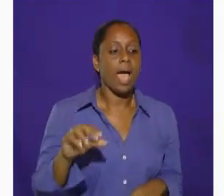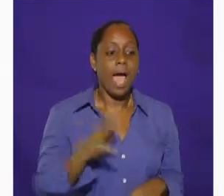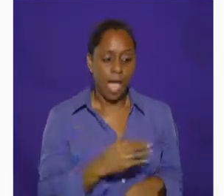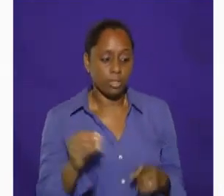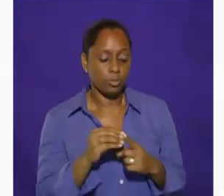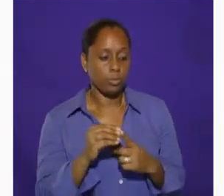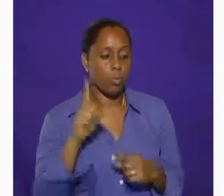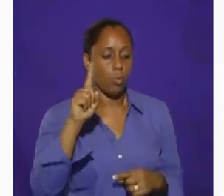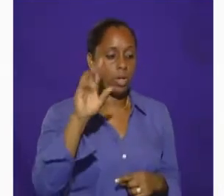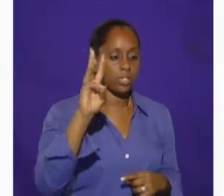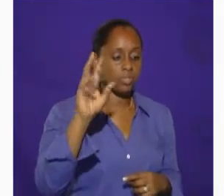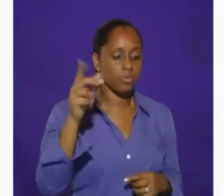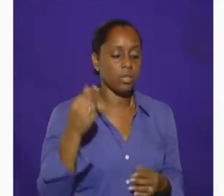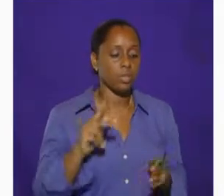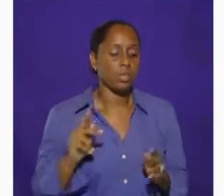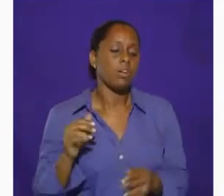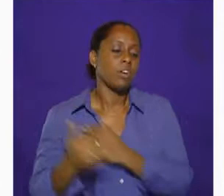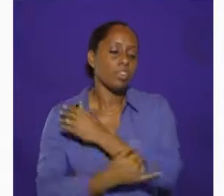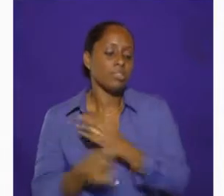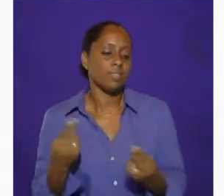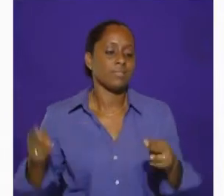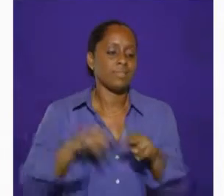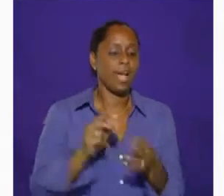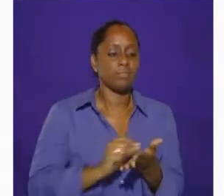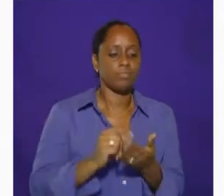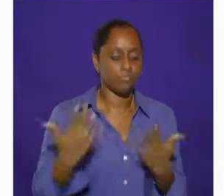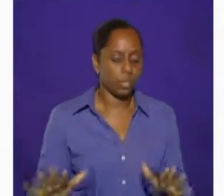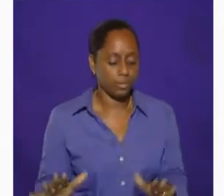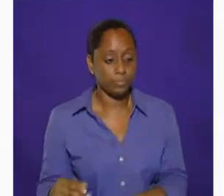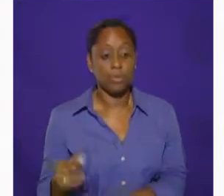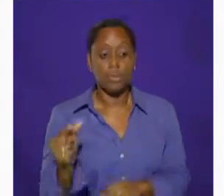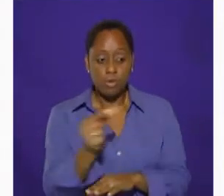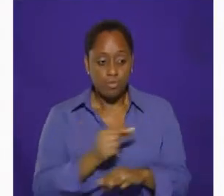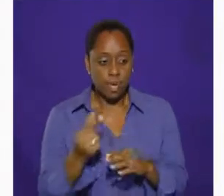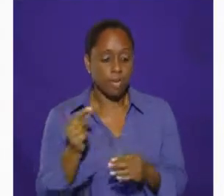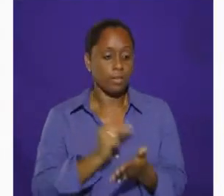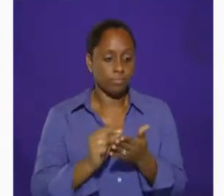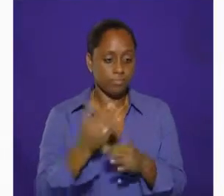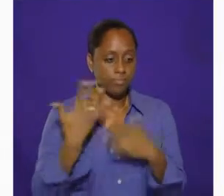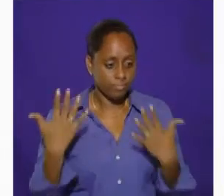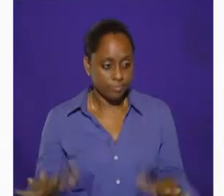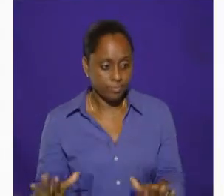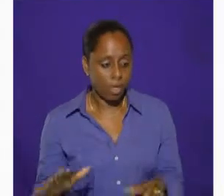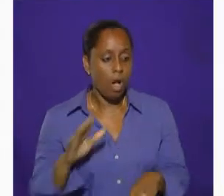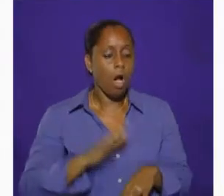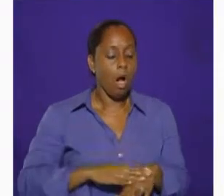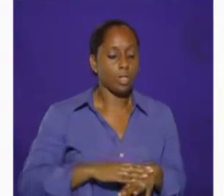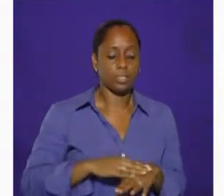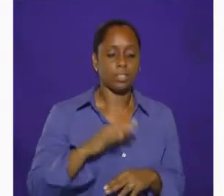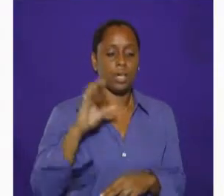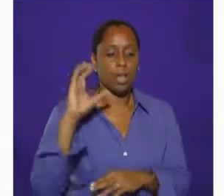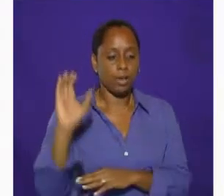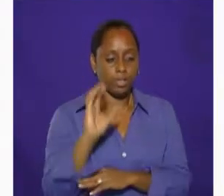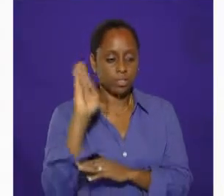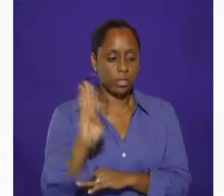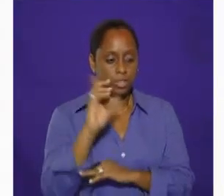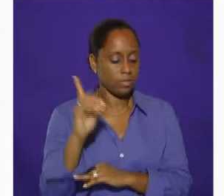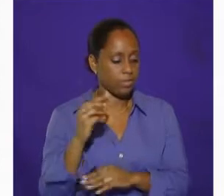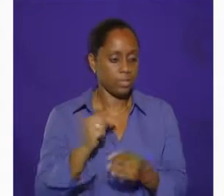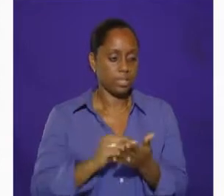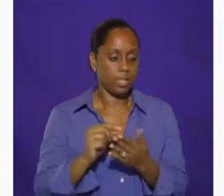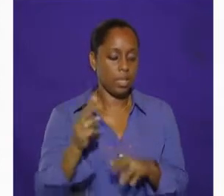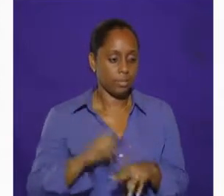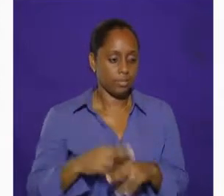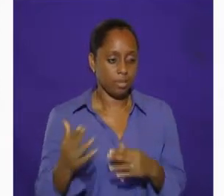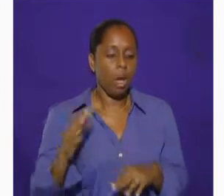are 163 signatories. Grenada signed the Convention on Biological Diversity on